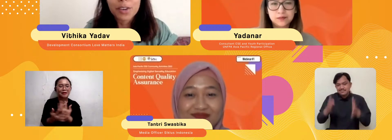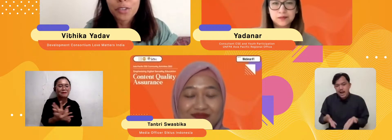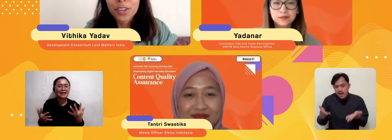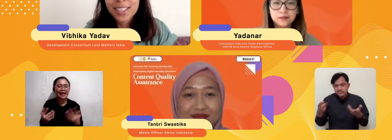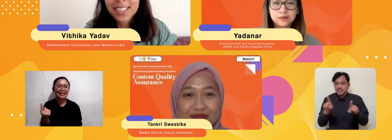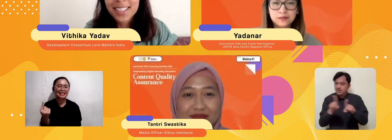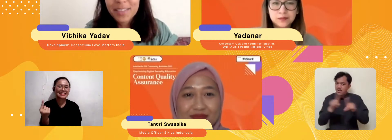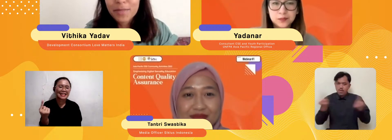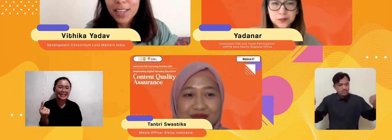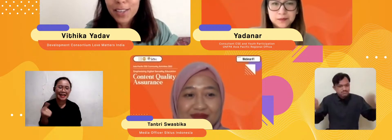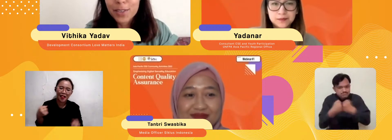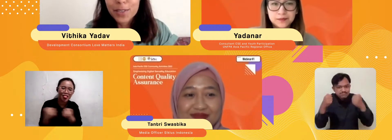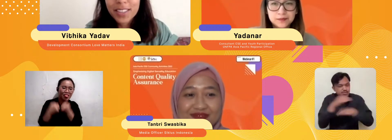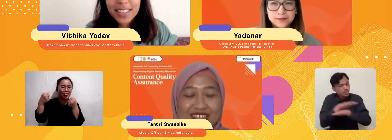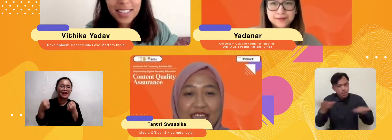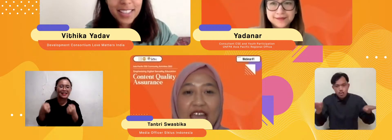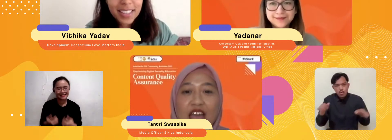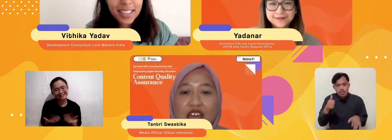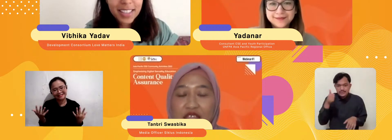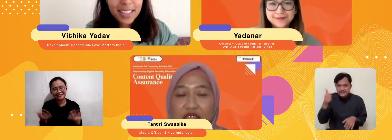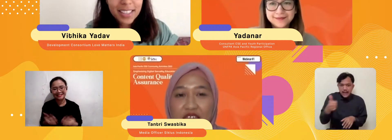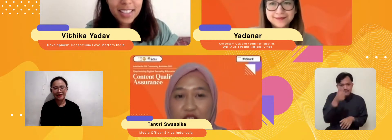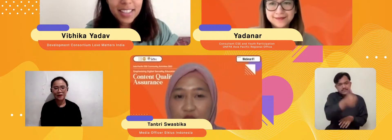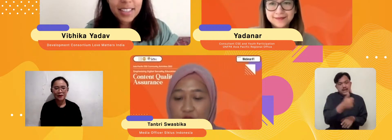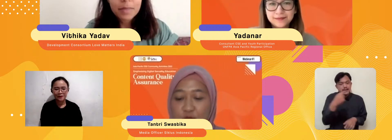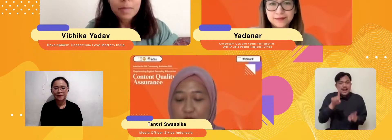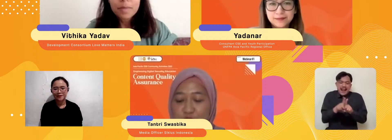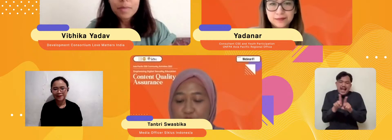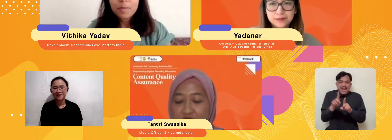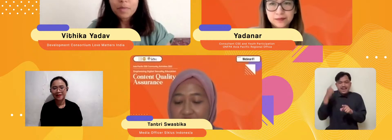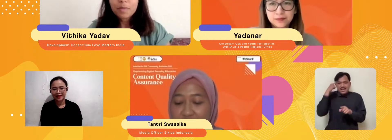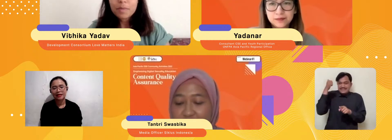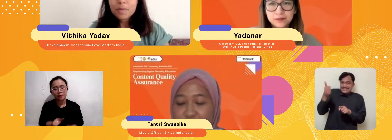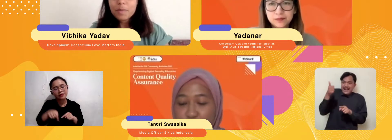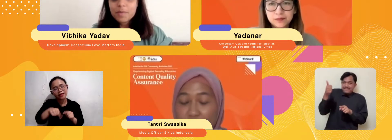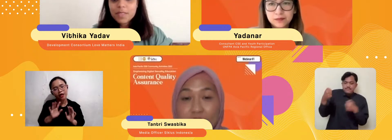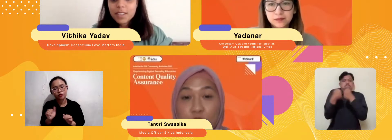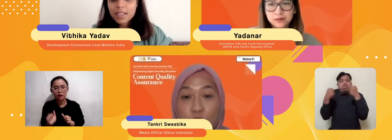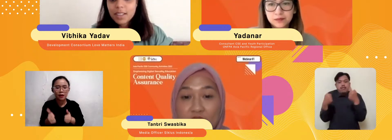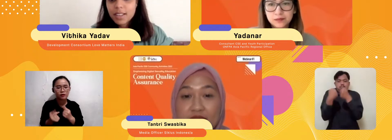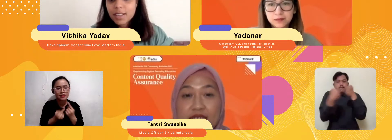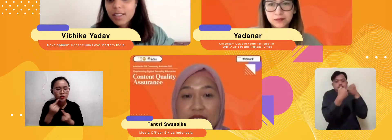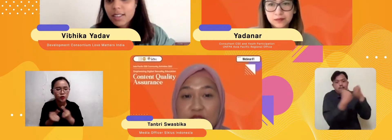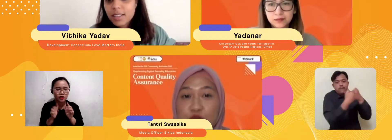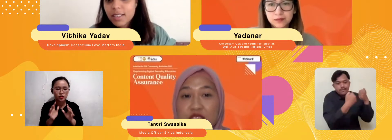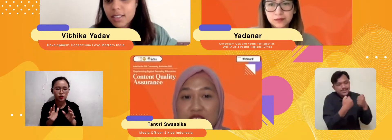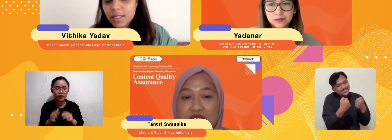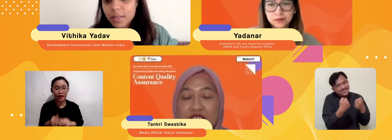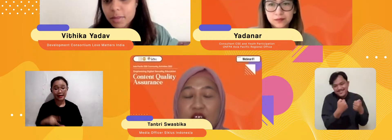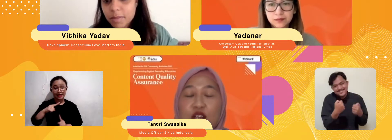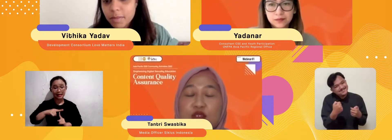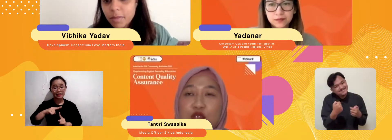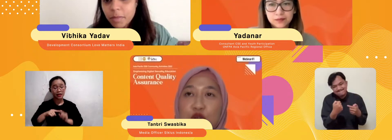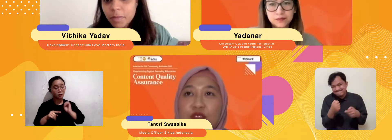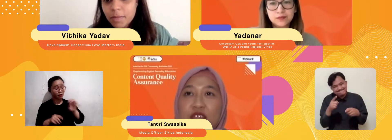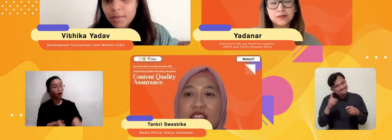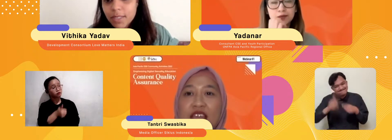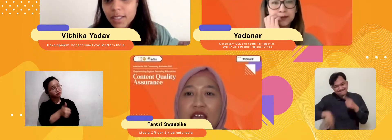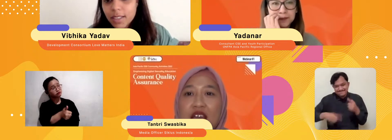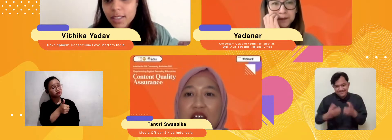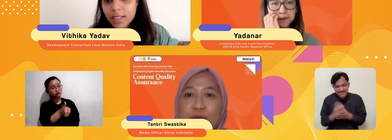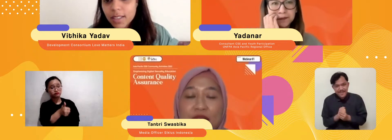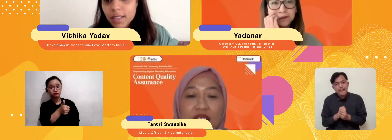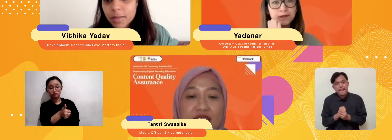making a difference. Thank you. Yeah, thank you very much, Fidika. So I think quite interesting to see or to know